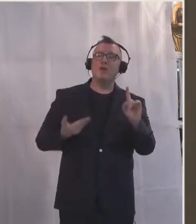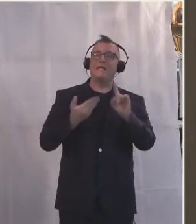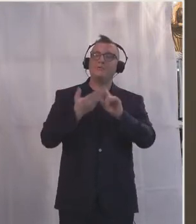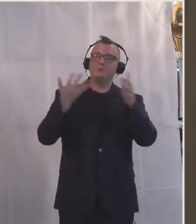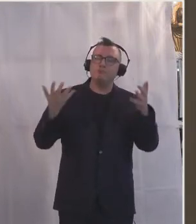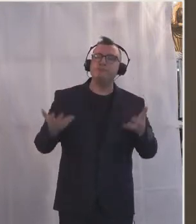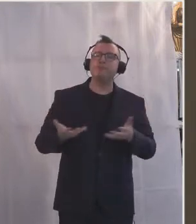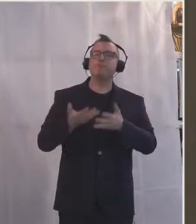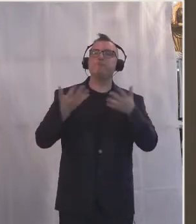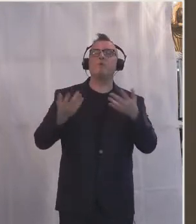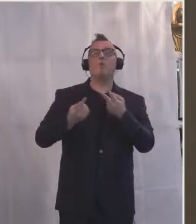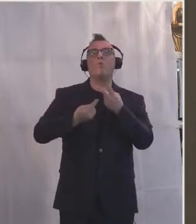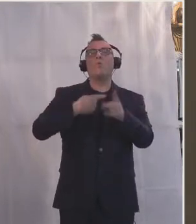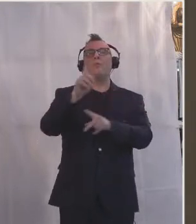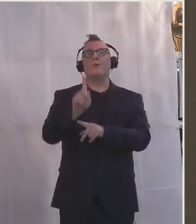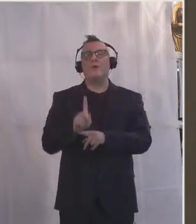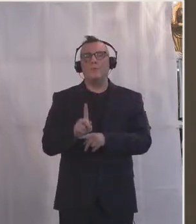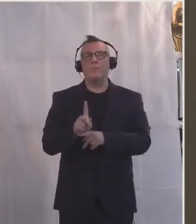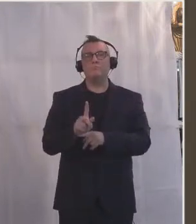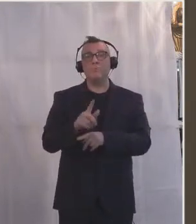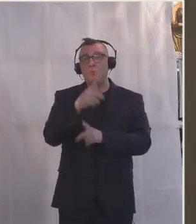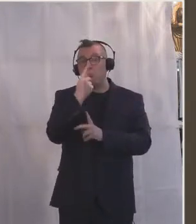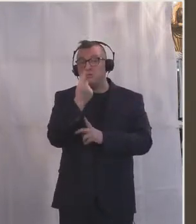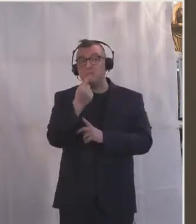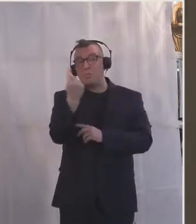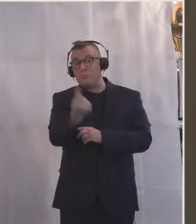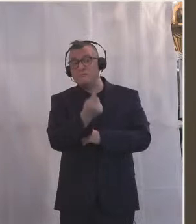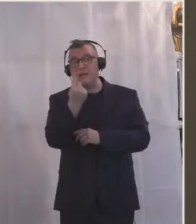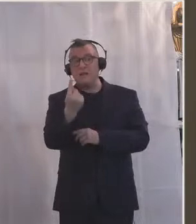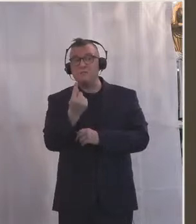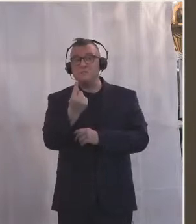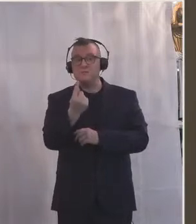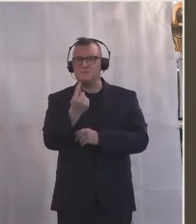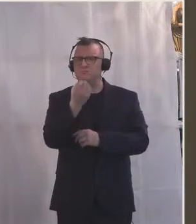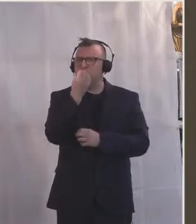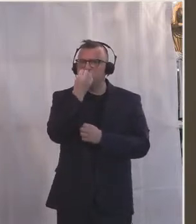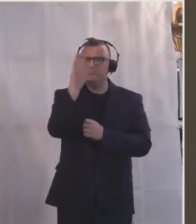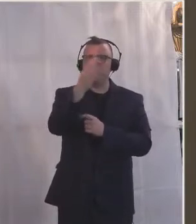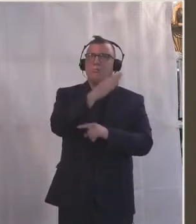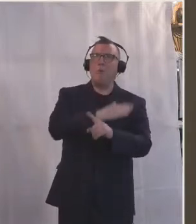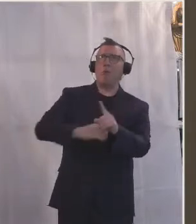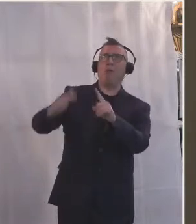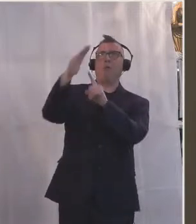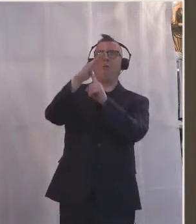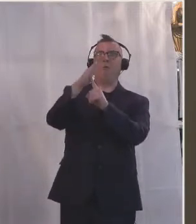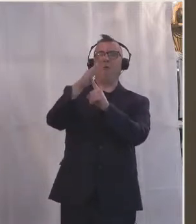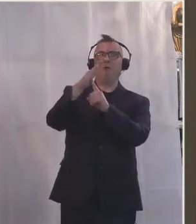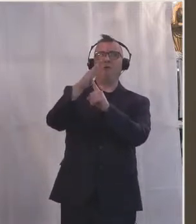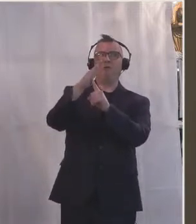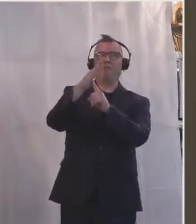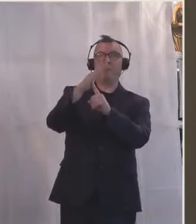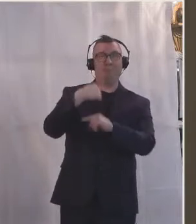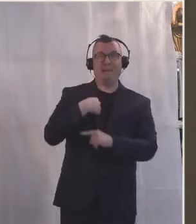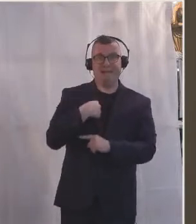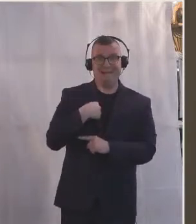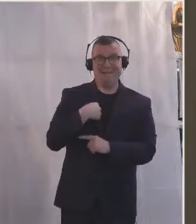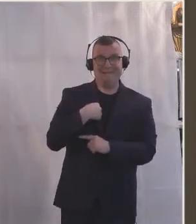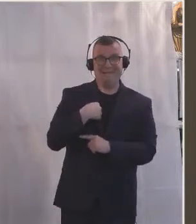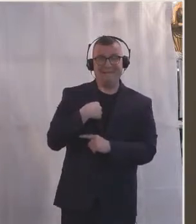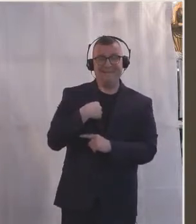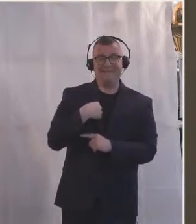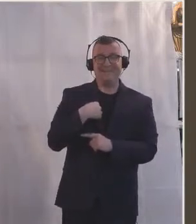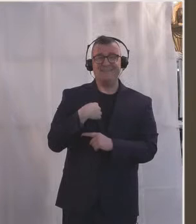others who may be, in many cases, way more brilliant than us, certainly way more brilliant than me, way